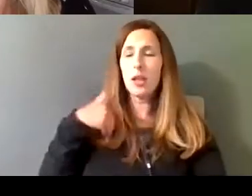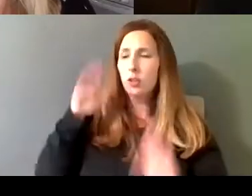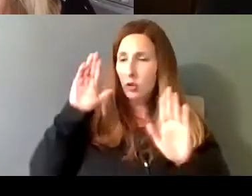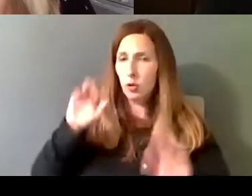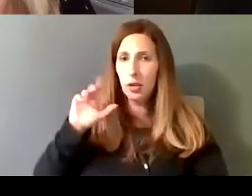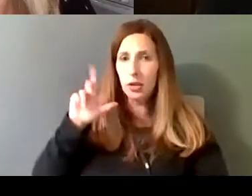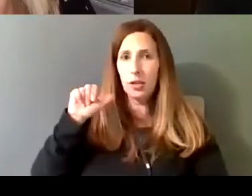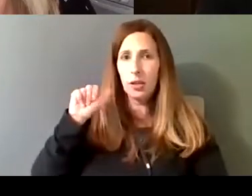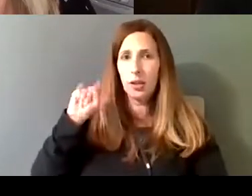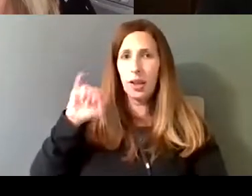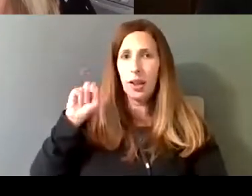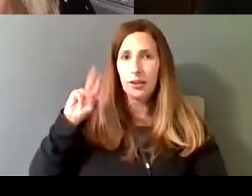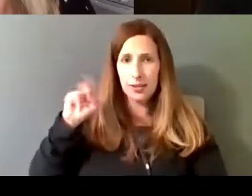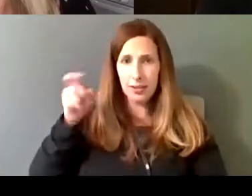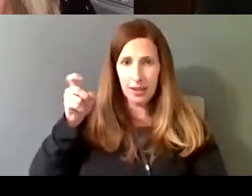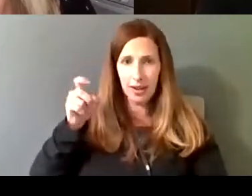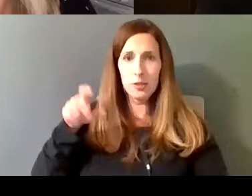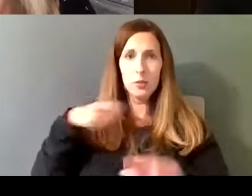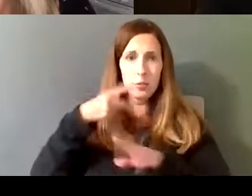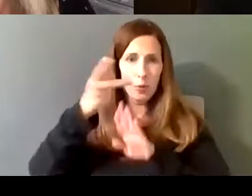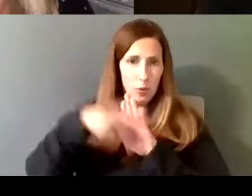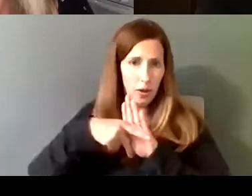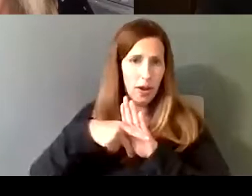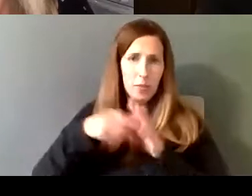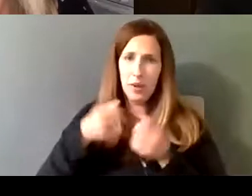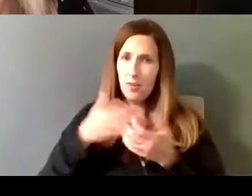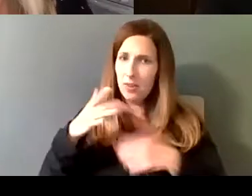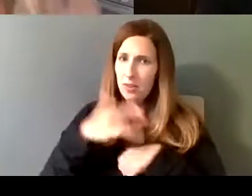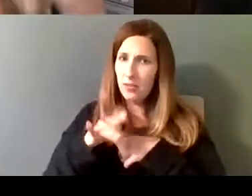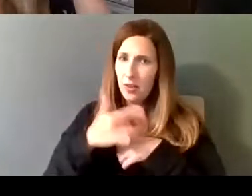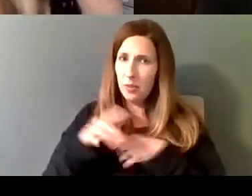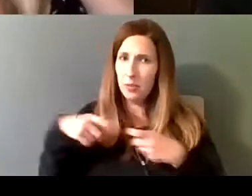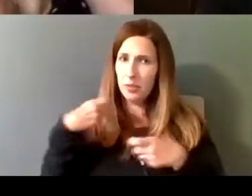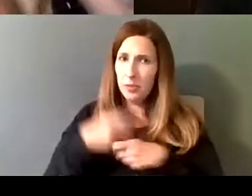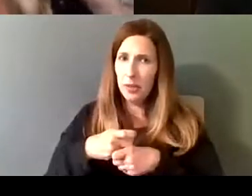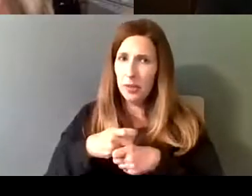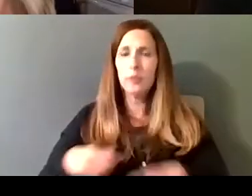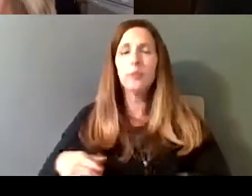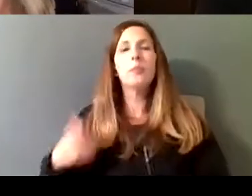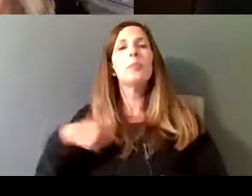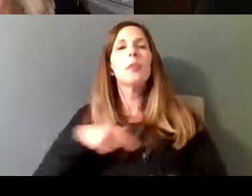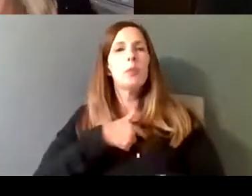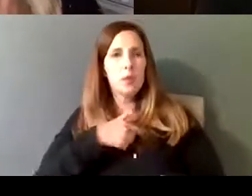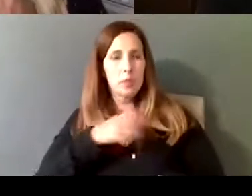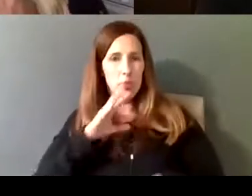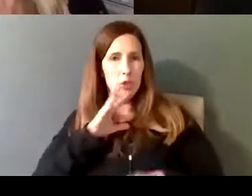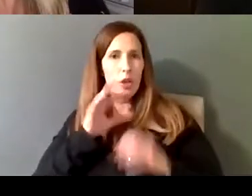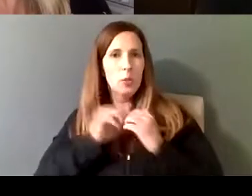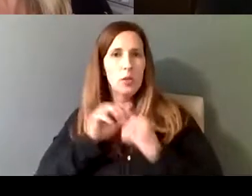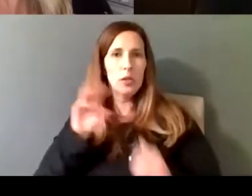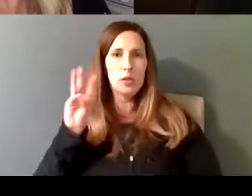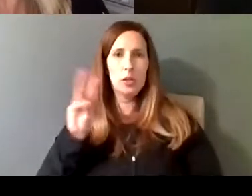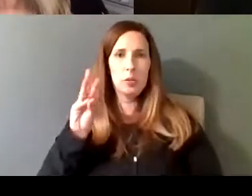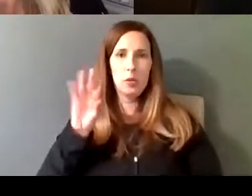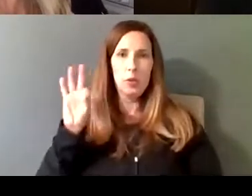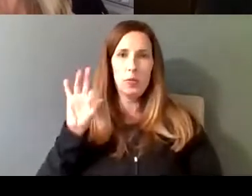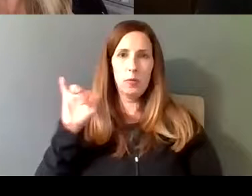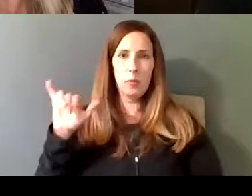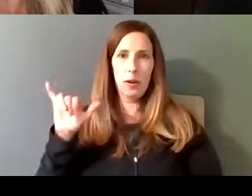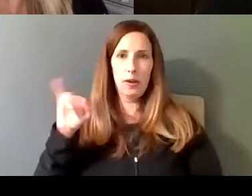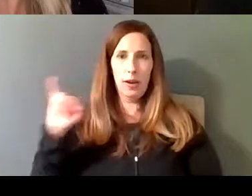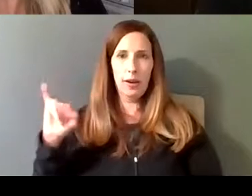everything is available in Spanish. We've been talking with WFYI about making sure that